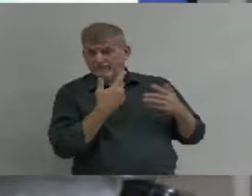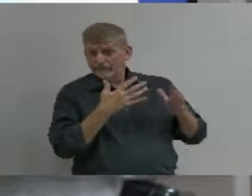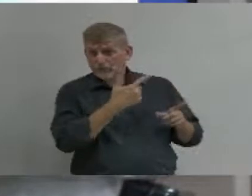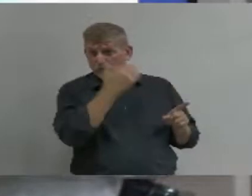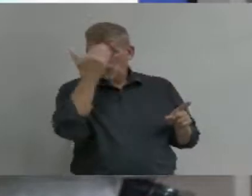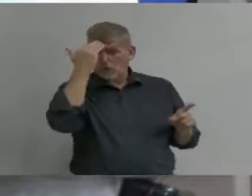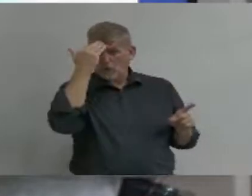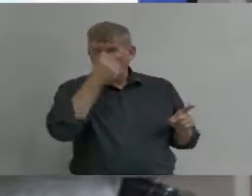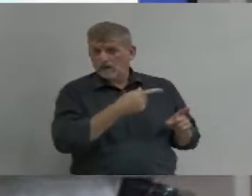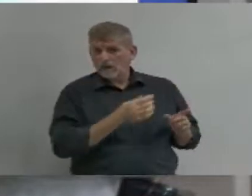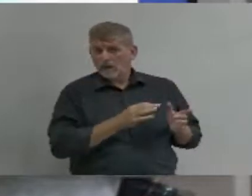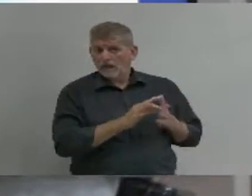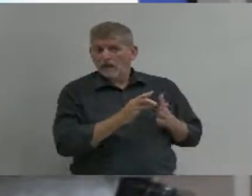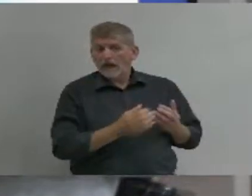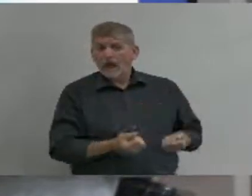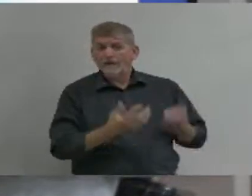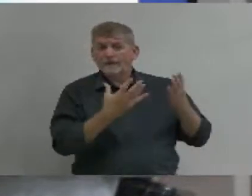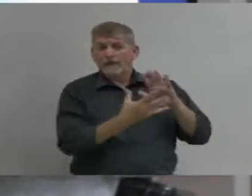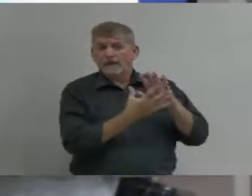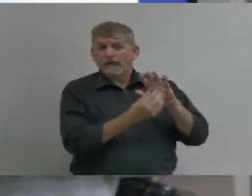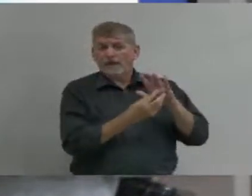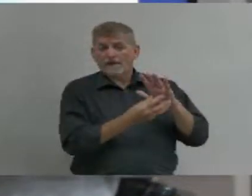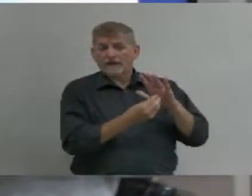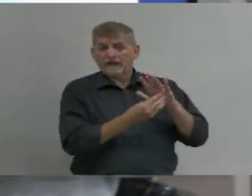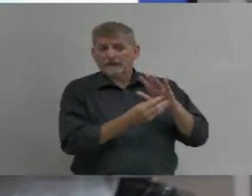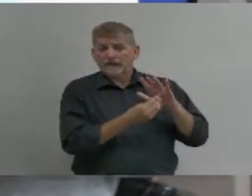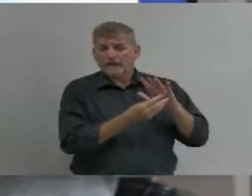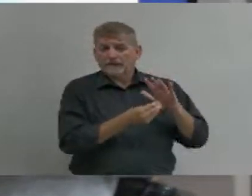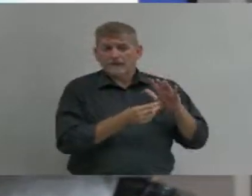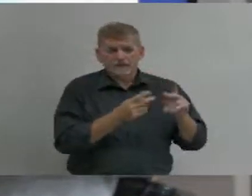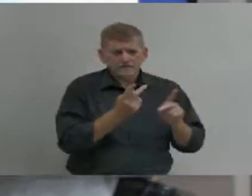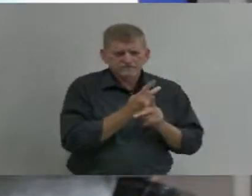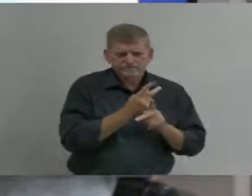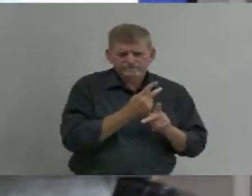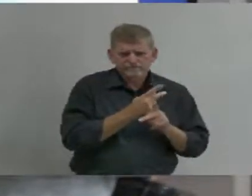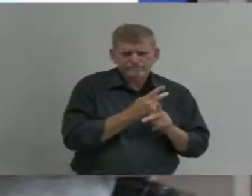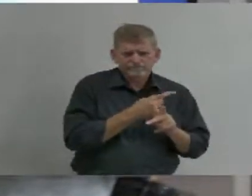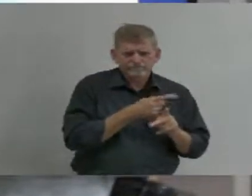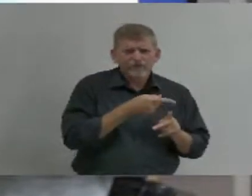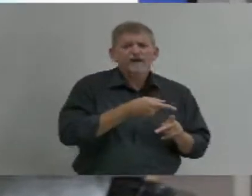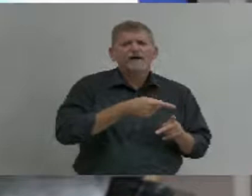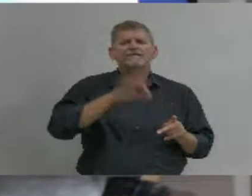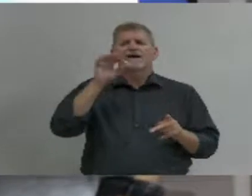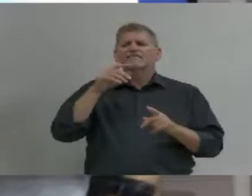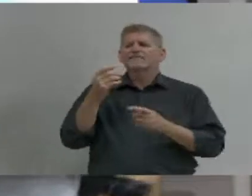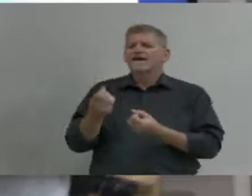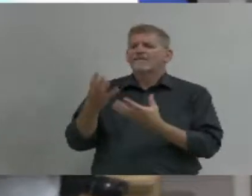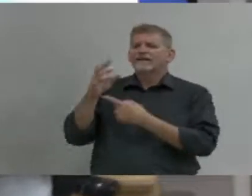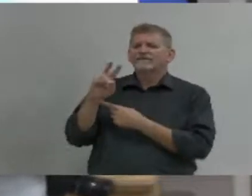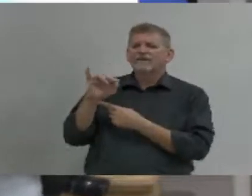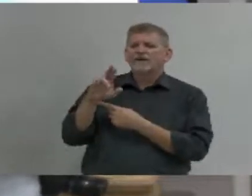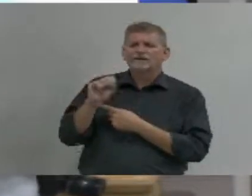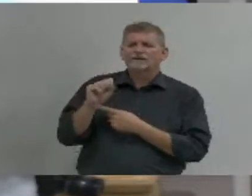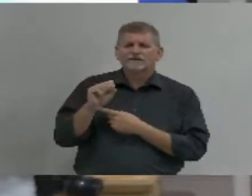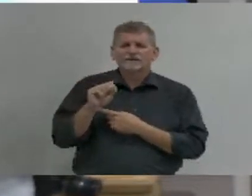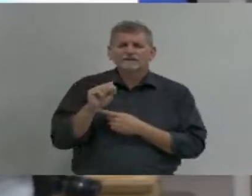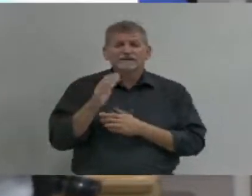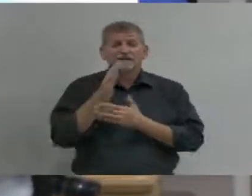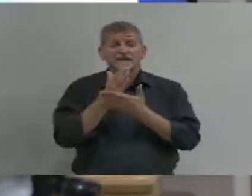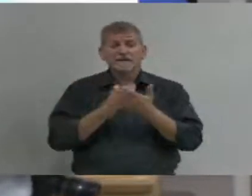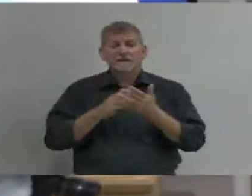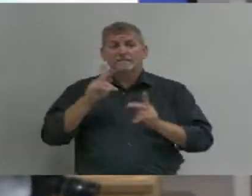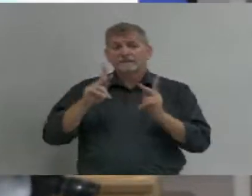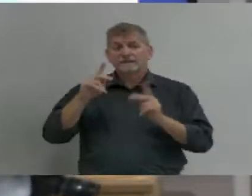that material they have till they find virus. So some of the thinking is the threshold, the cycle threshold has been set so